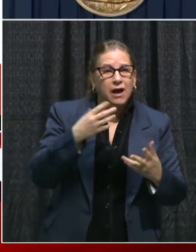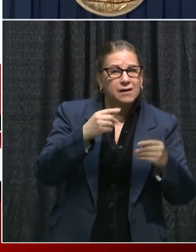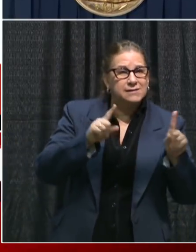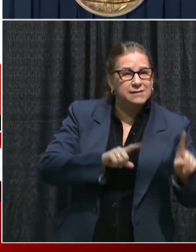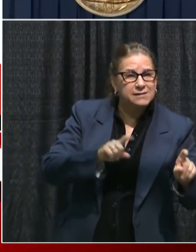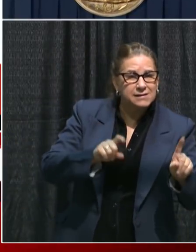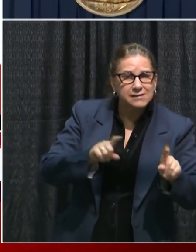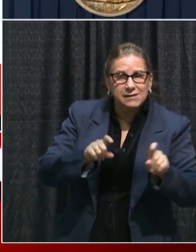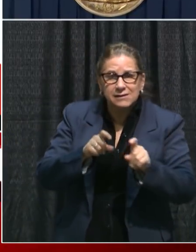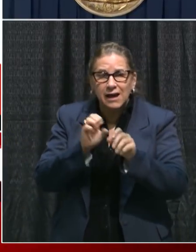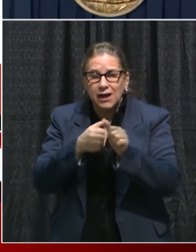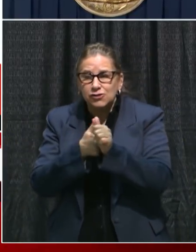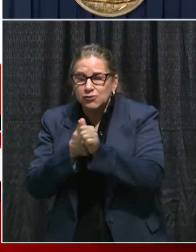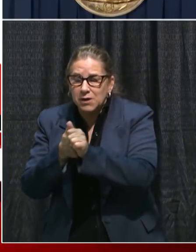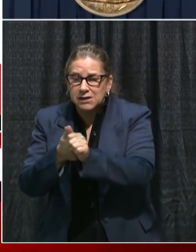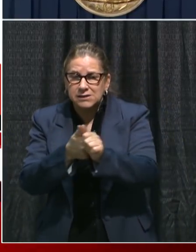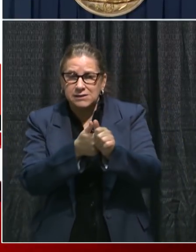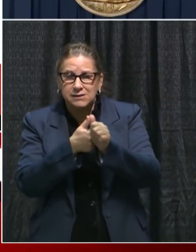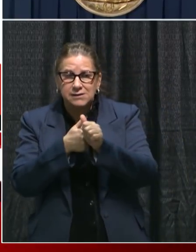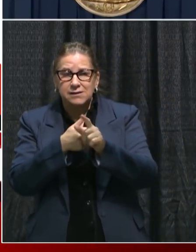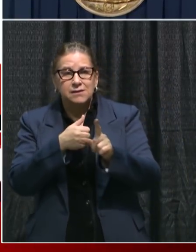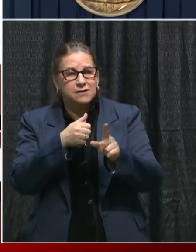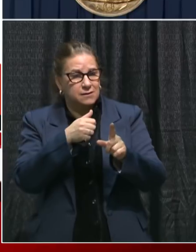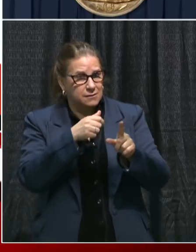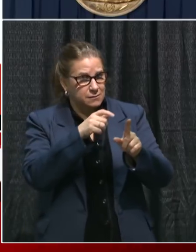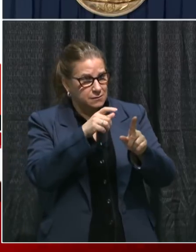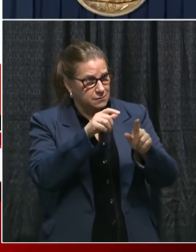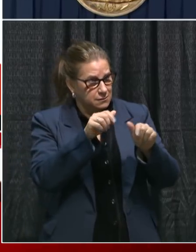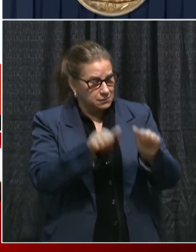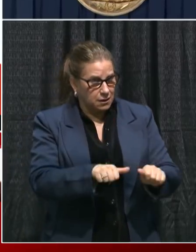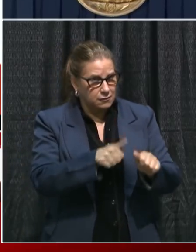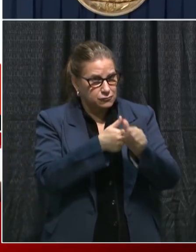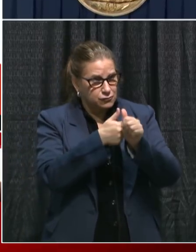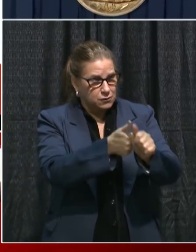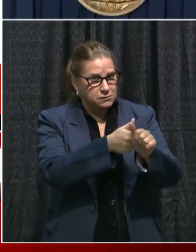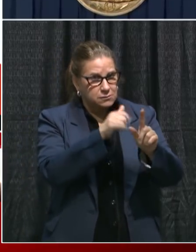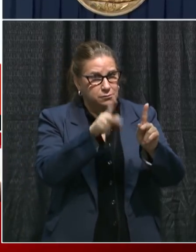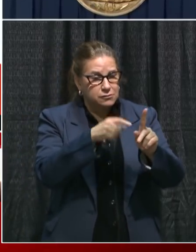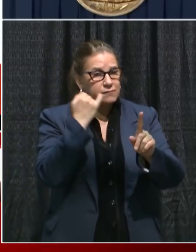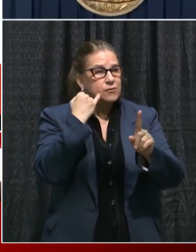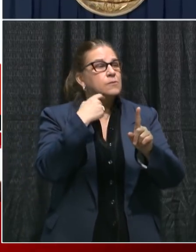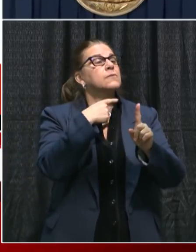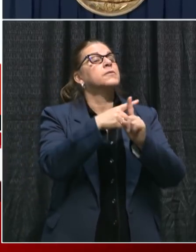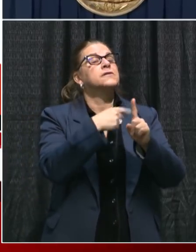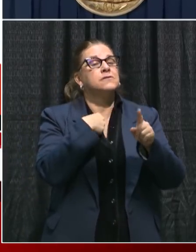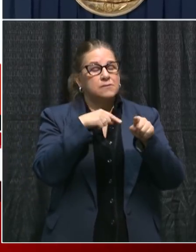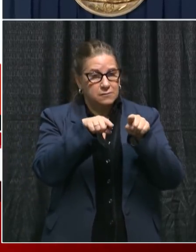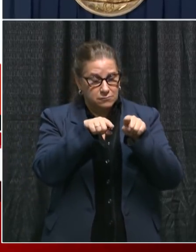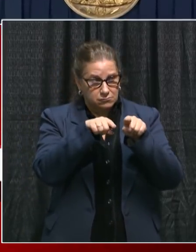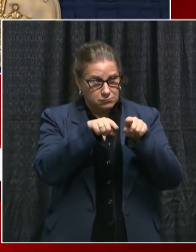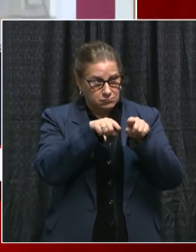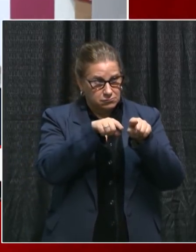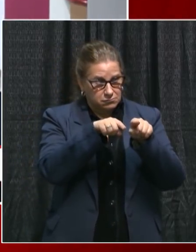to wind up in line with any reopening. Yes.